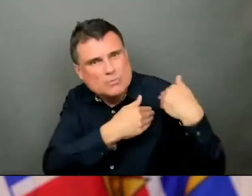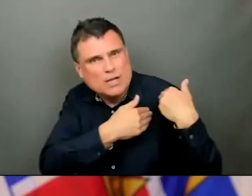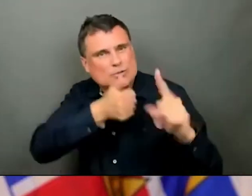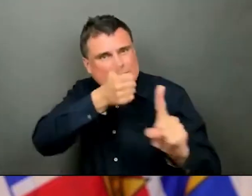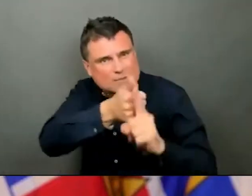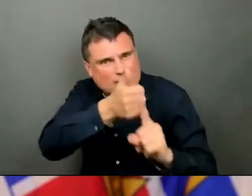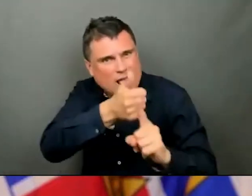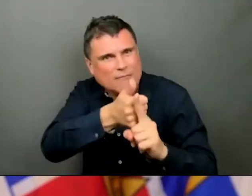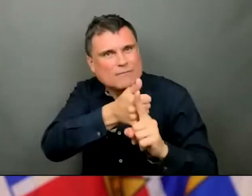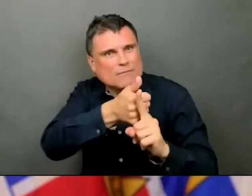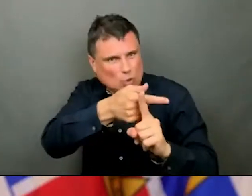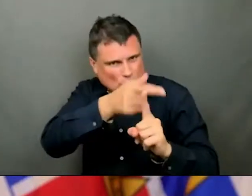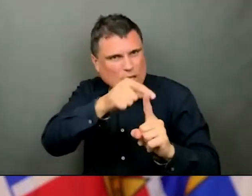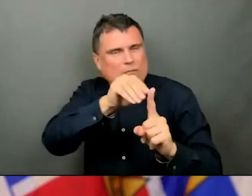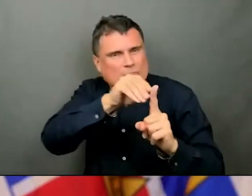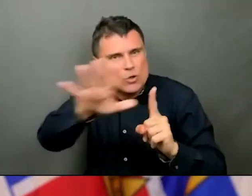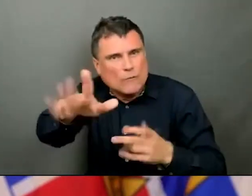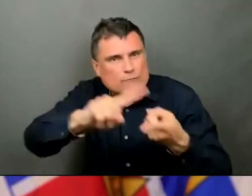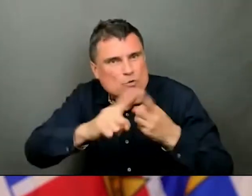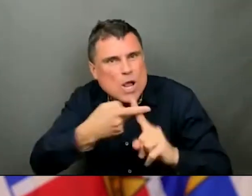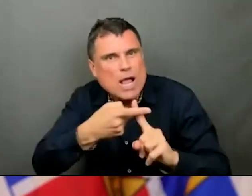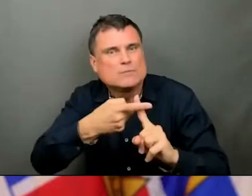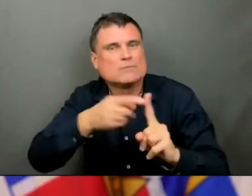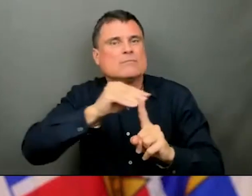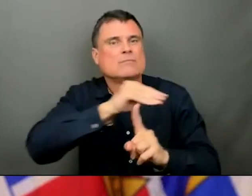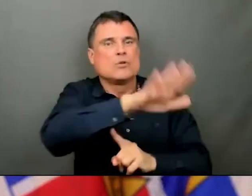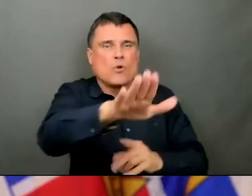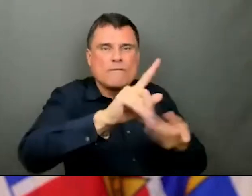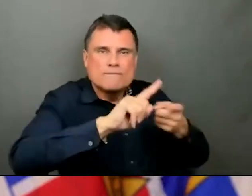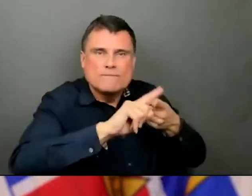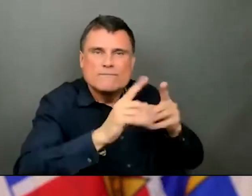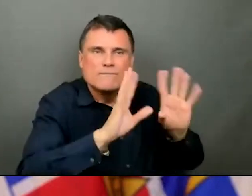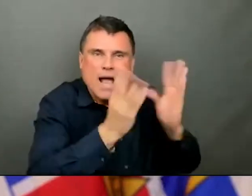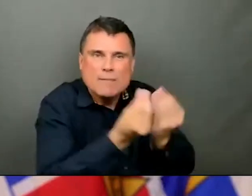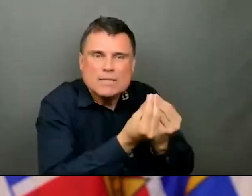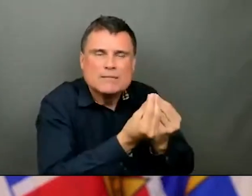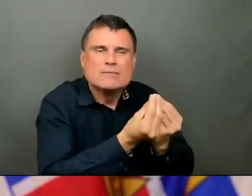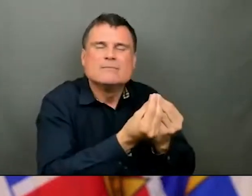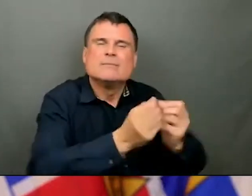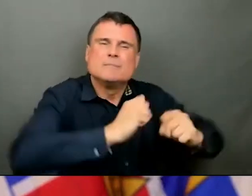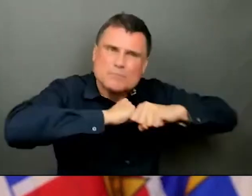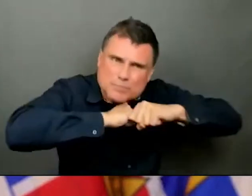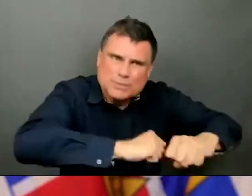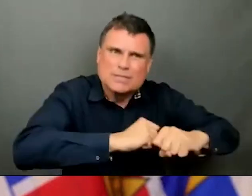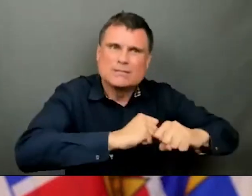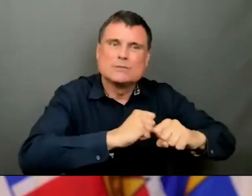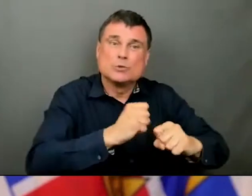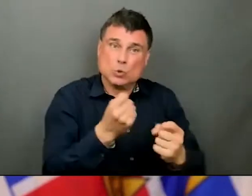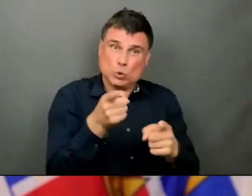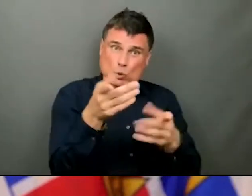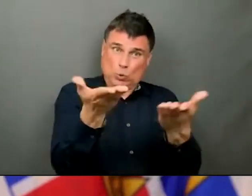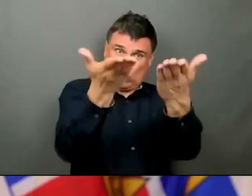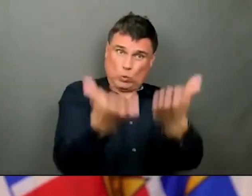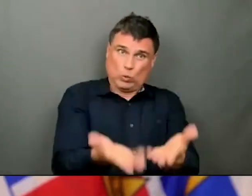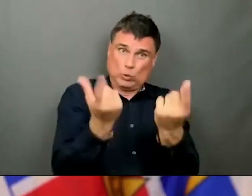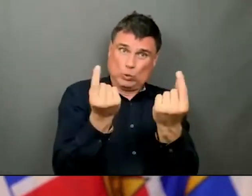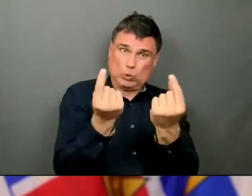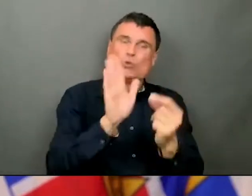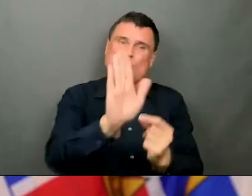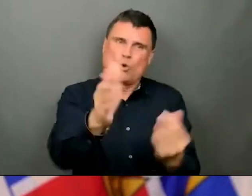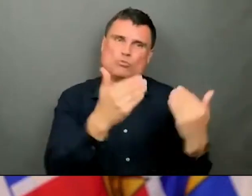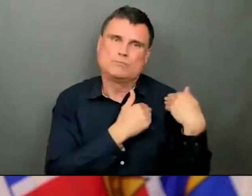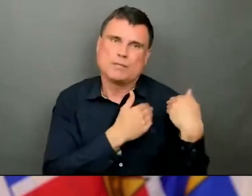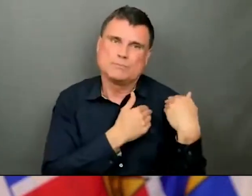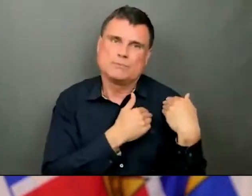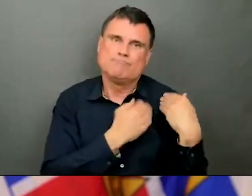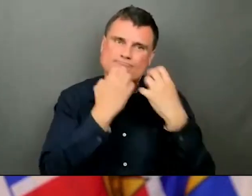to ensure that they're doing their part too. But we recognize that this virus is transmitted when people travel and